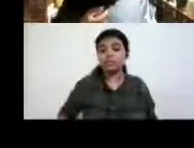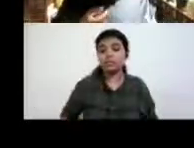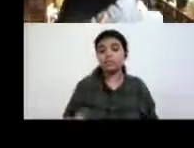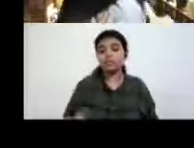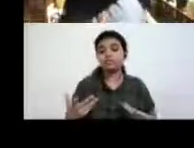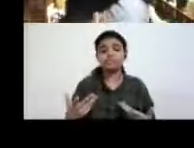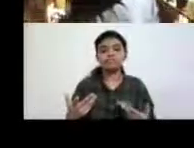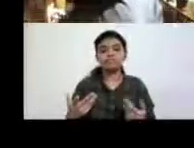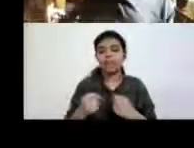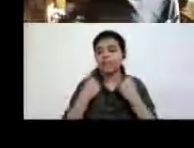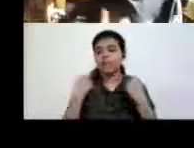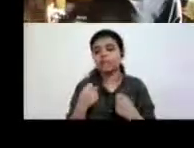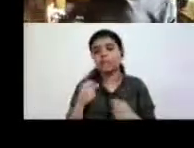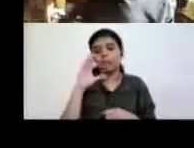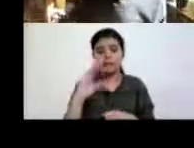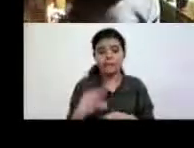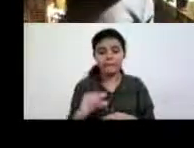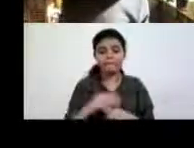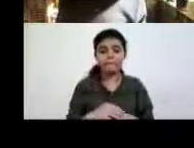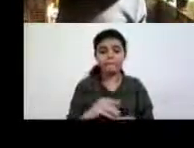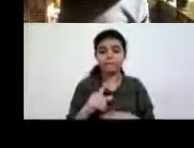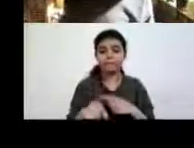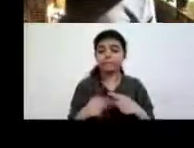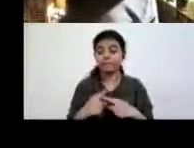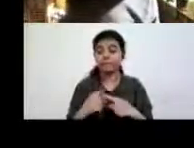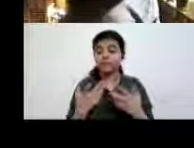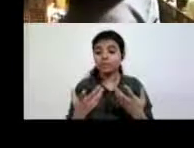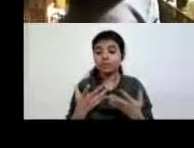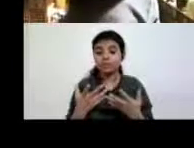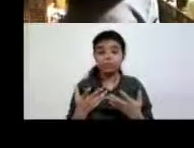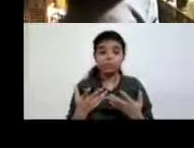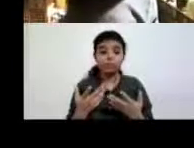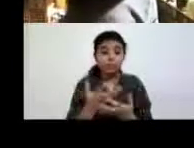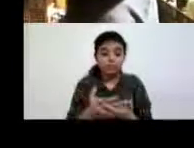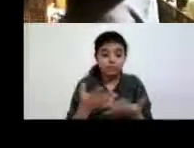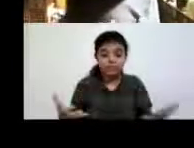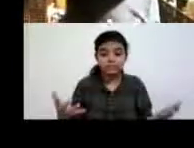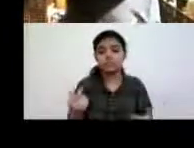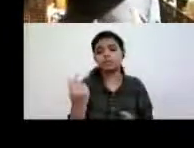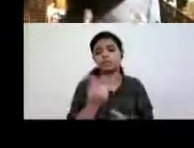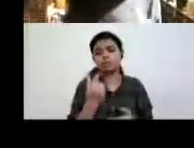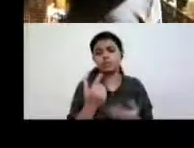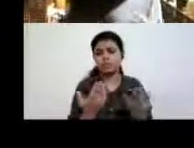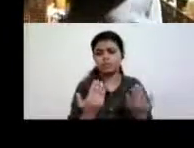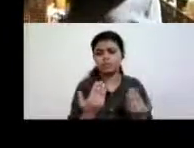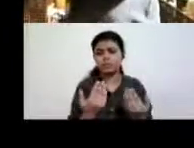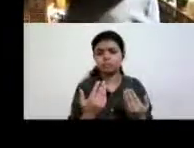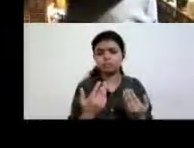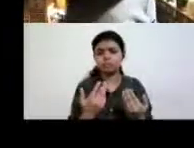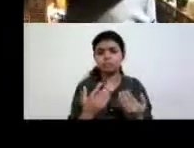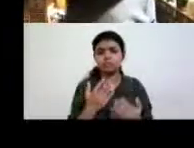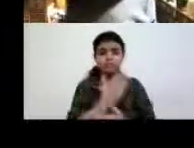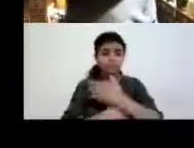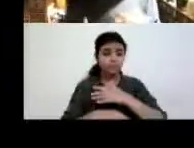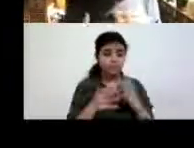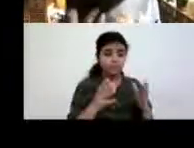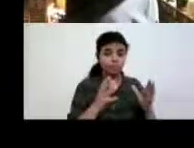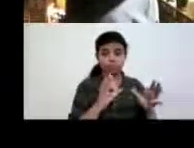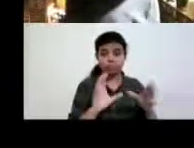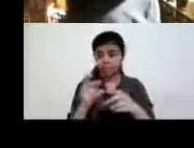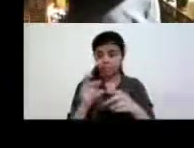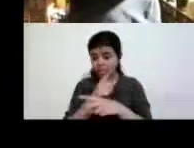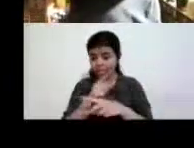to ensure that things can be used by different user groups regardless